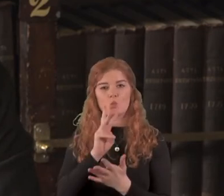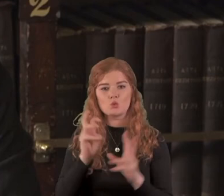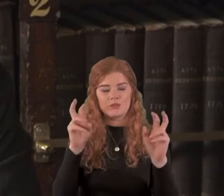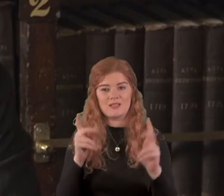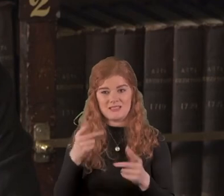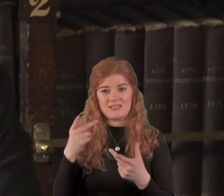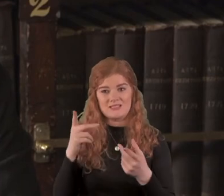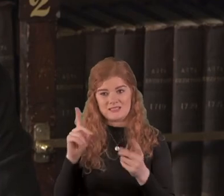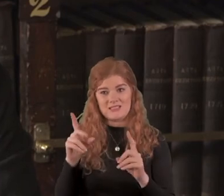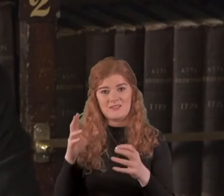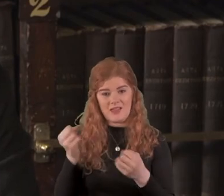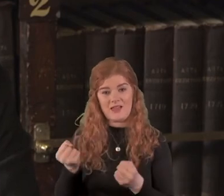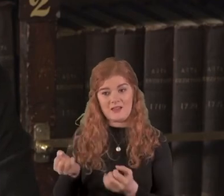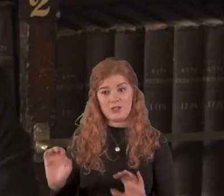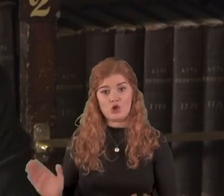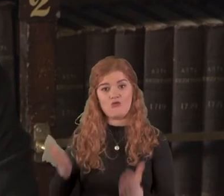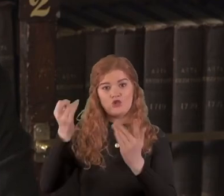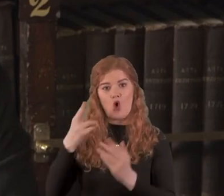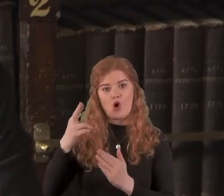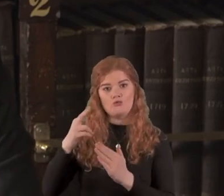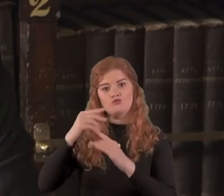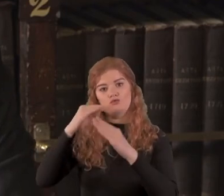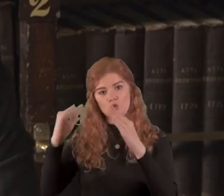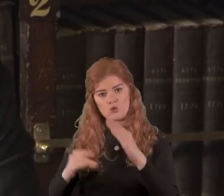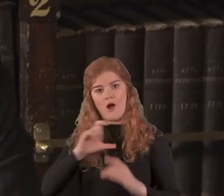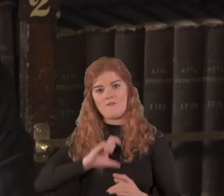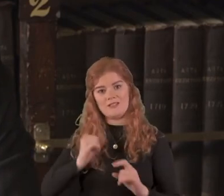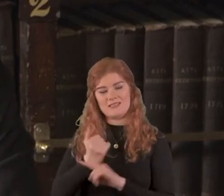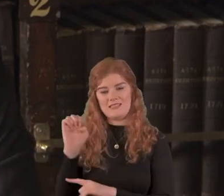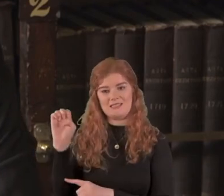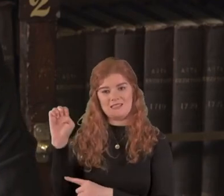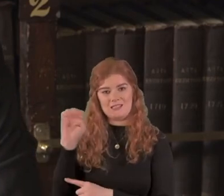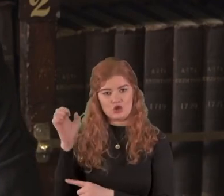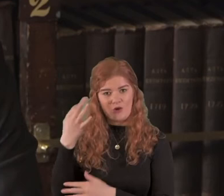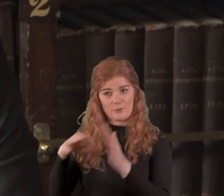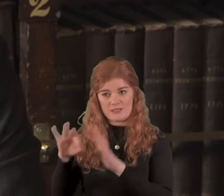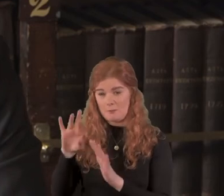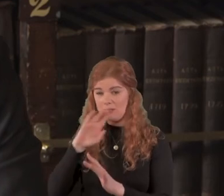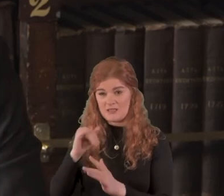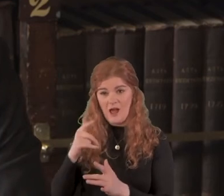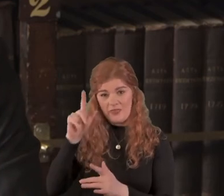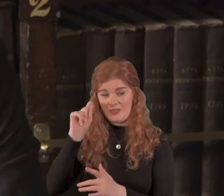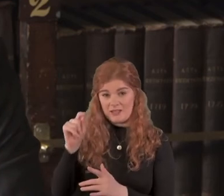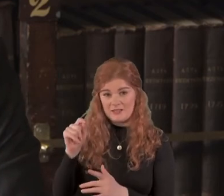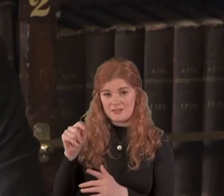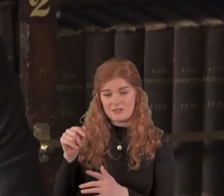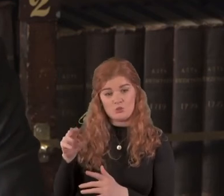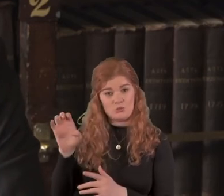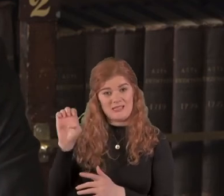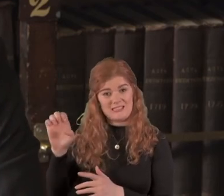had they boosted or lessened the confidence of the British government? I interpret that to mean, would the British government have seen it as a success for